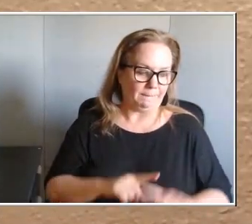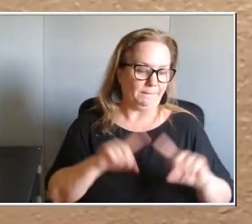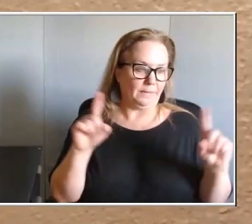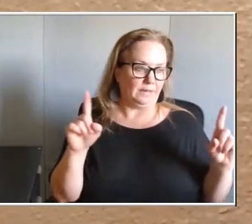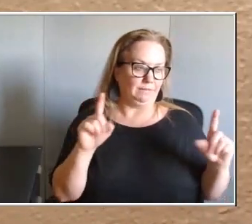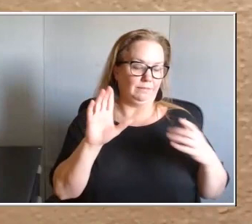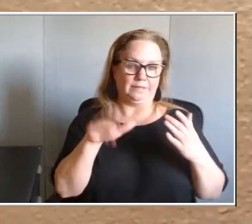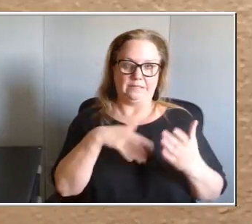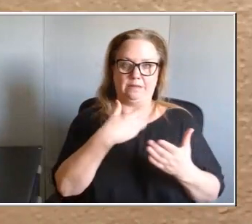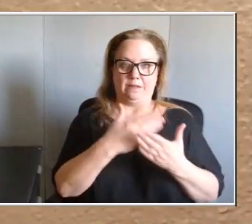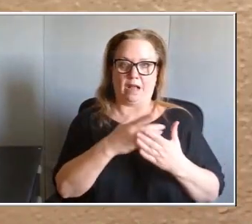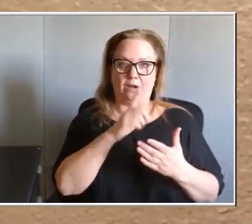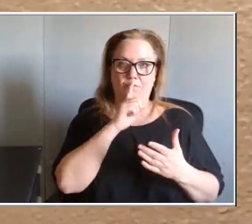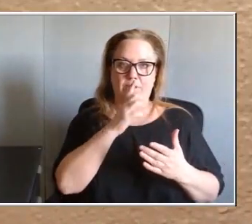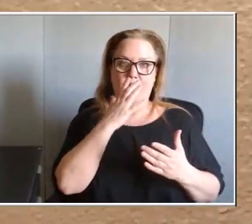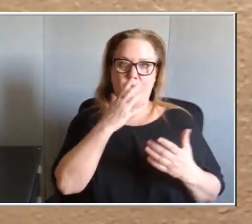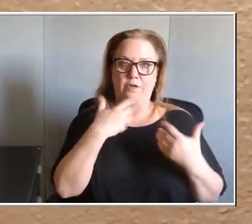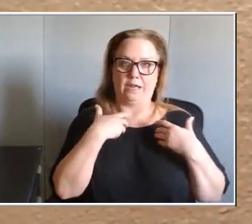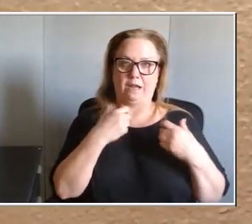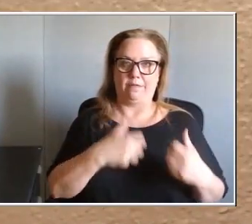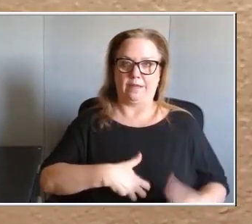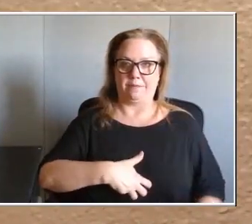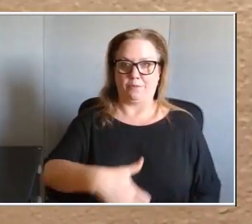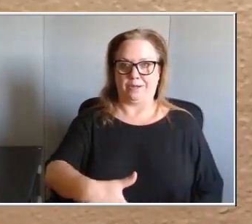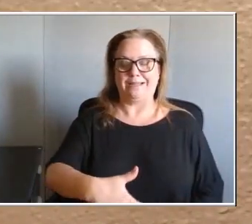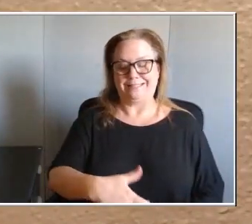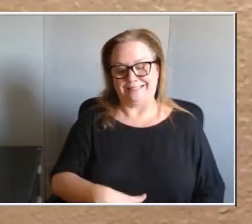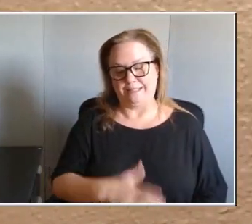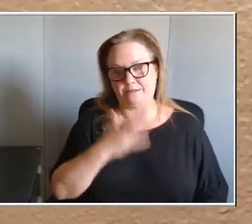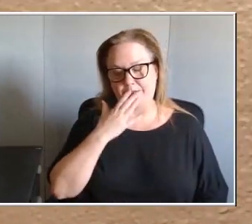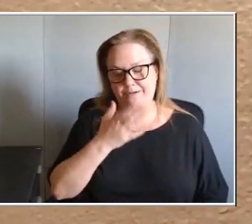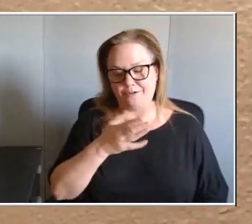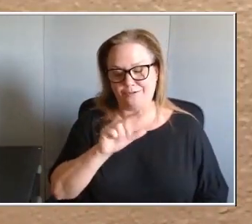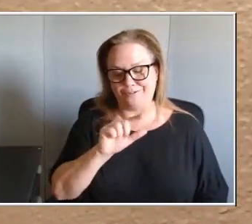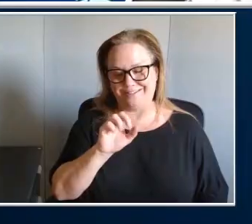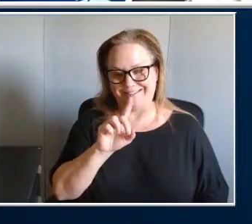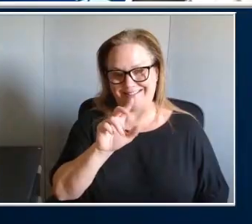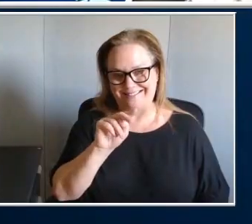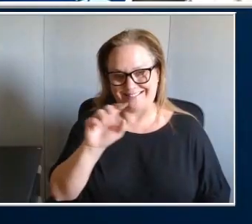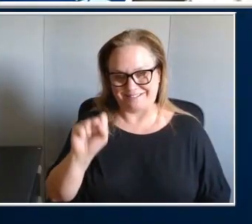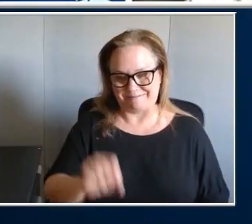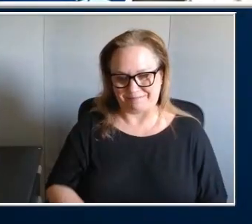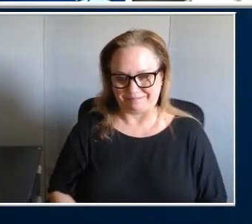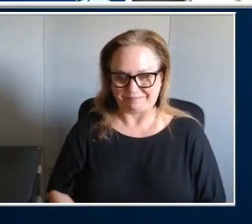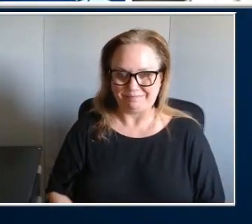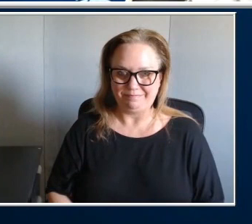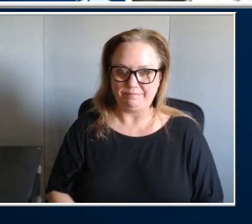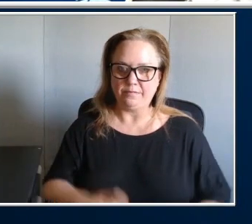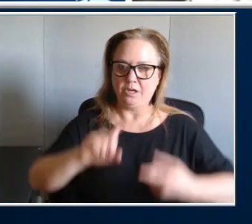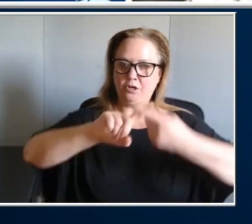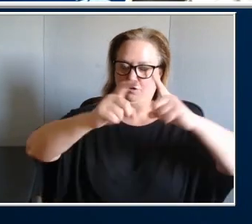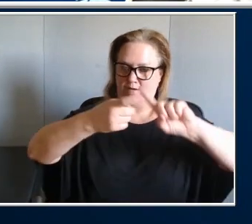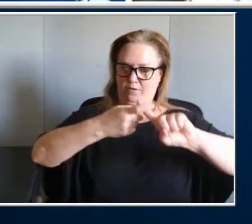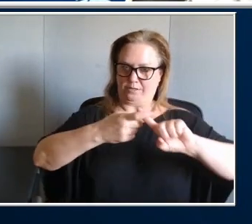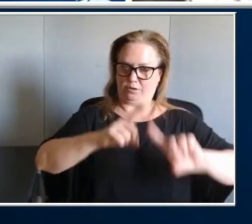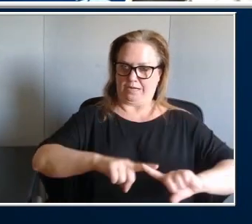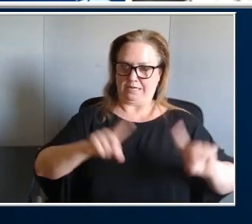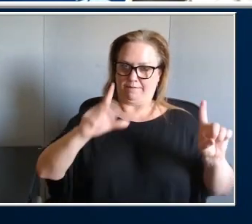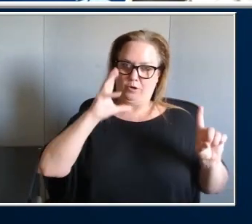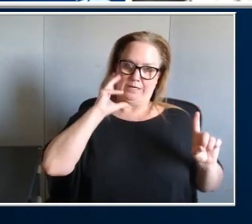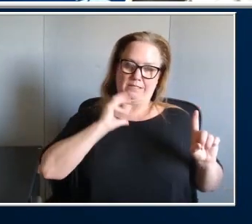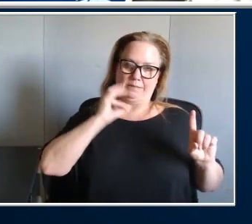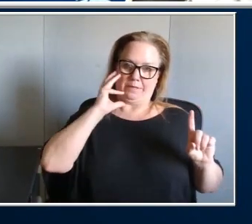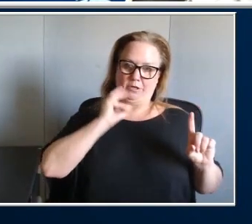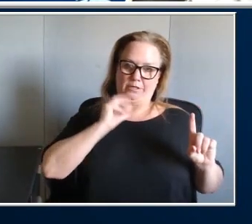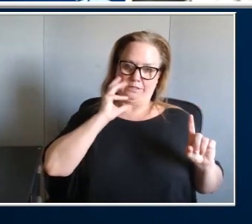that's pretty much it. I had a really good, healthy pregnancy, thank goodness. And Hannah, do you have friends who have had a different experience with